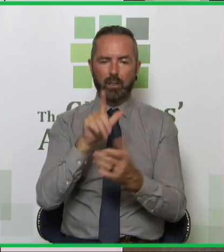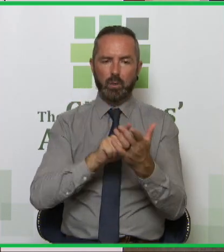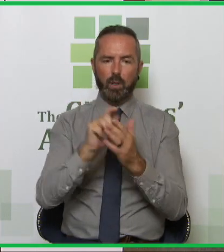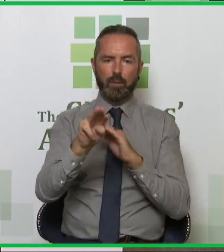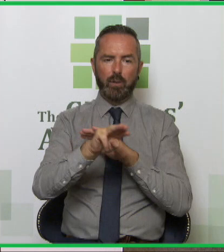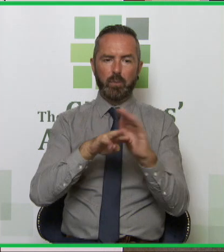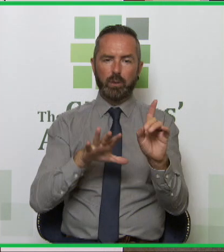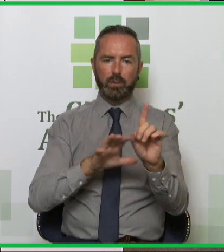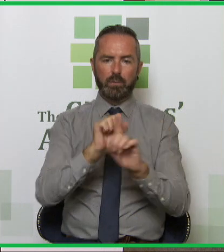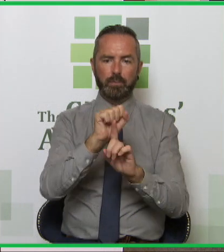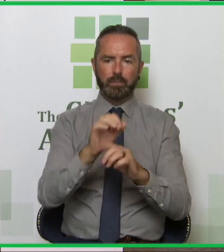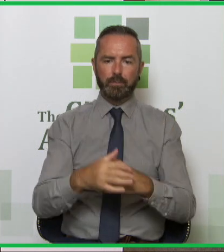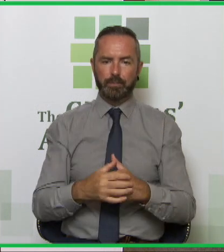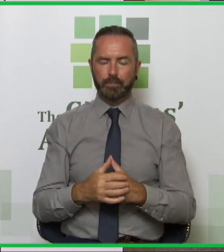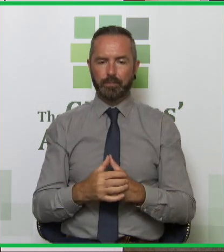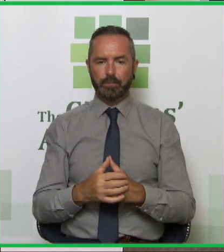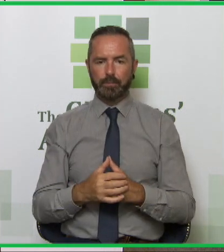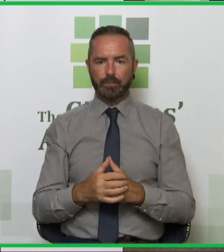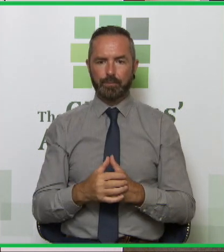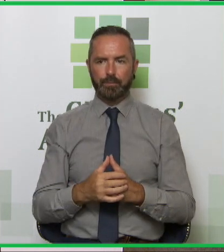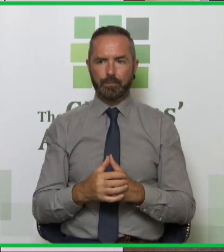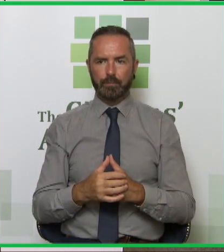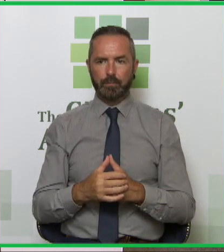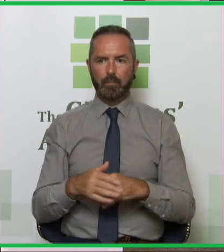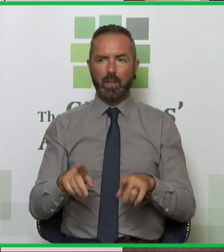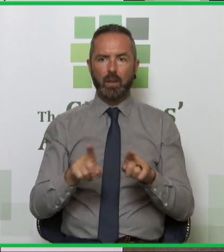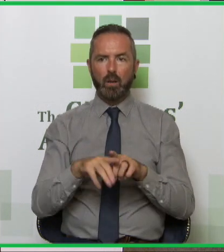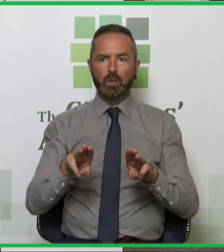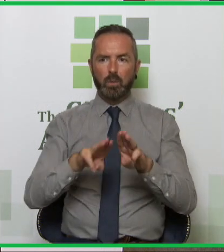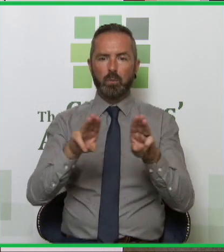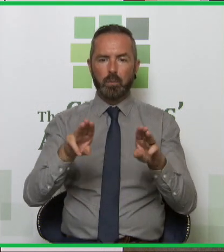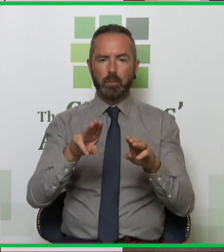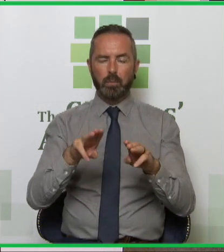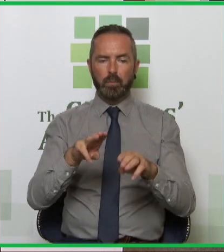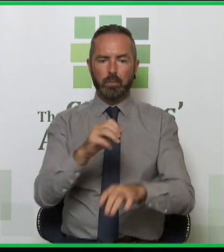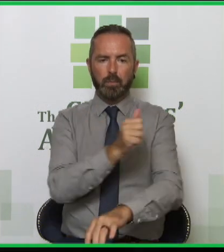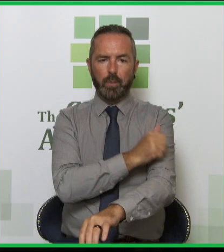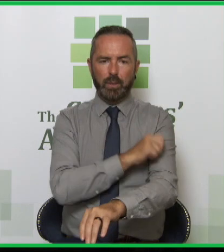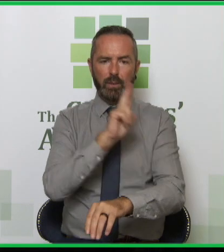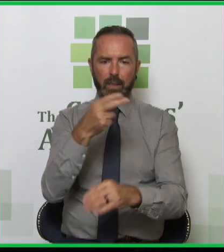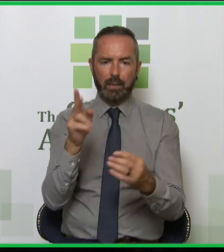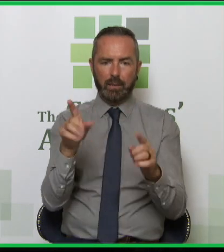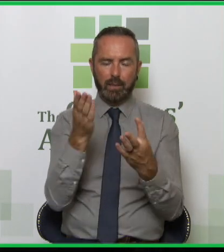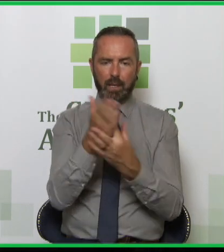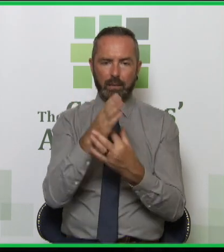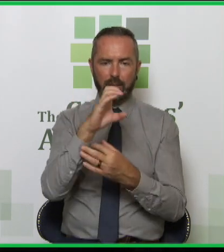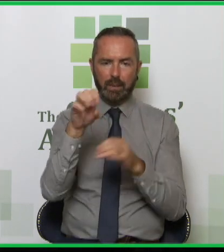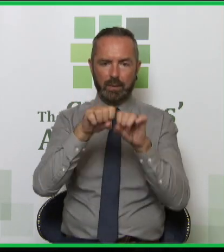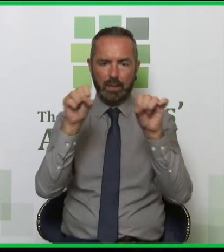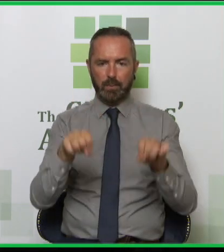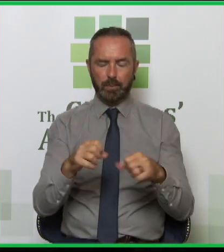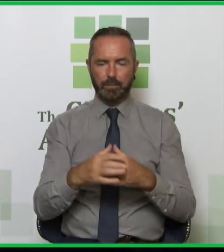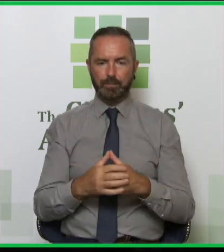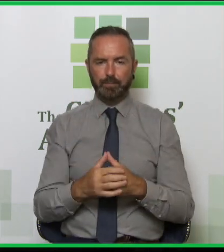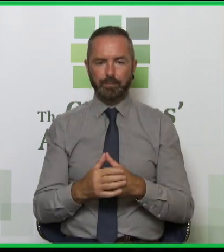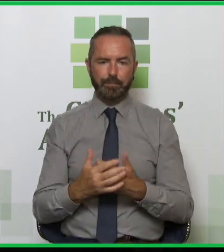rule. And in addition, prisoners who are on temporary release can also access CE. So I